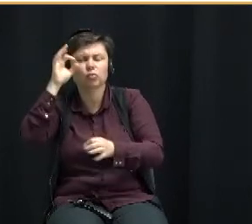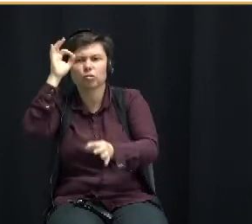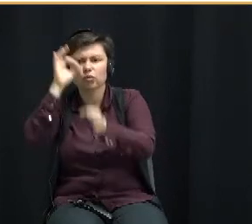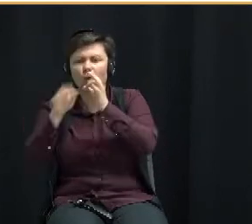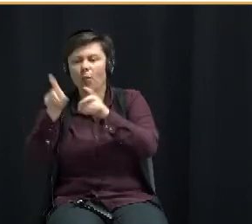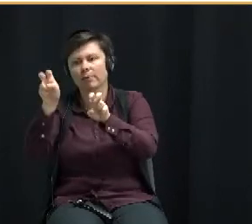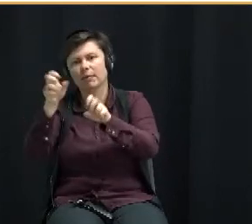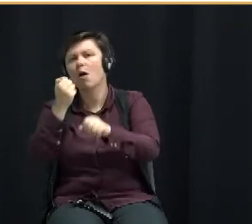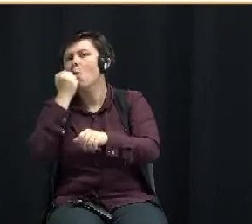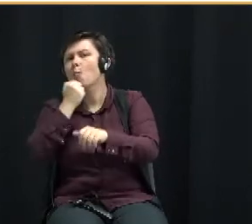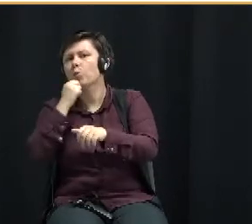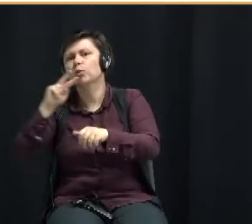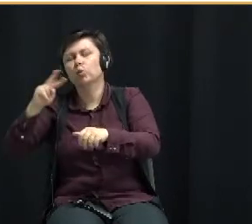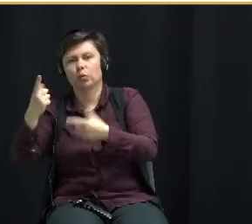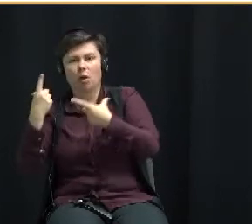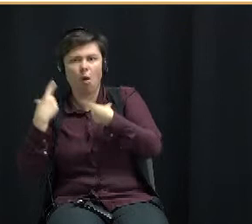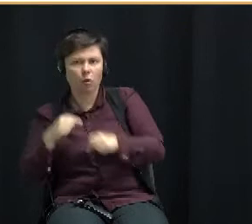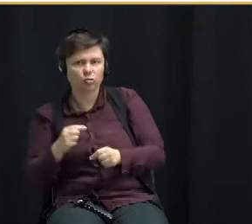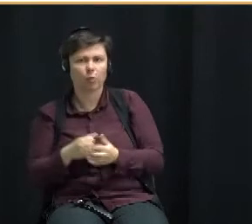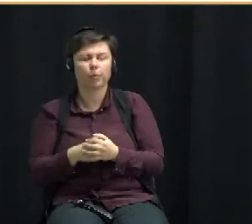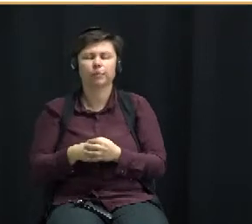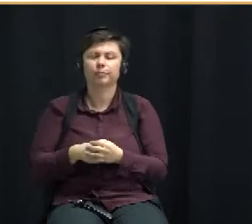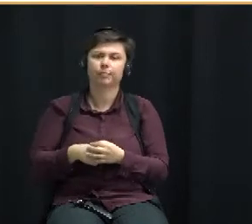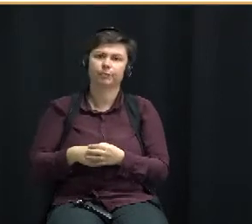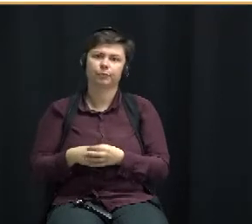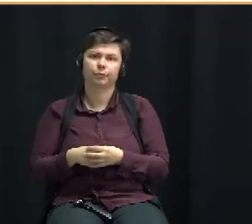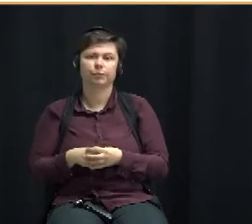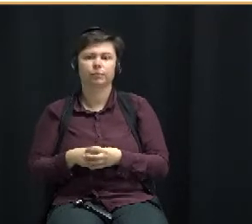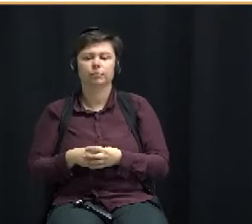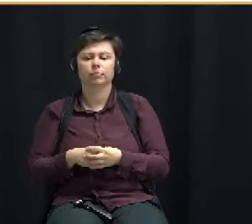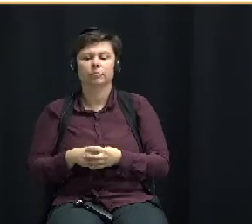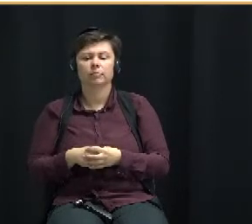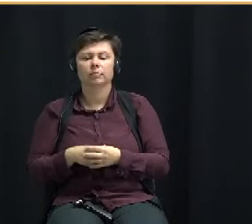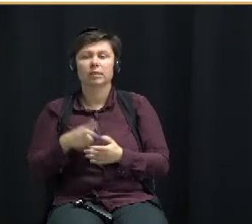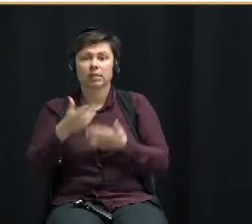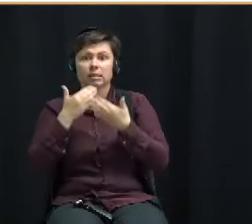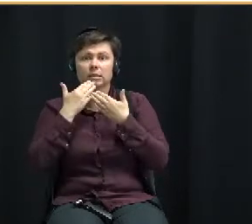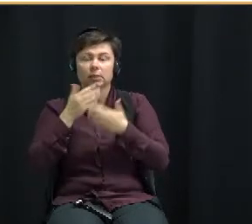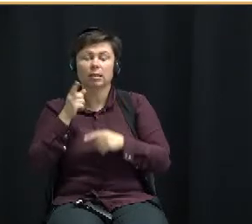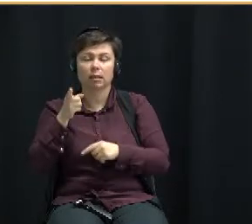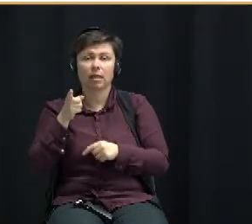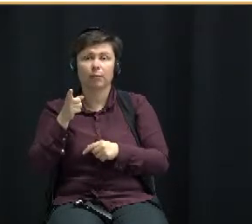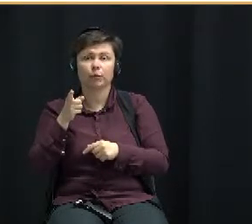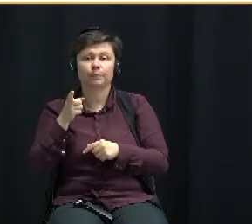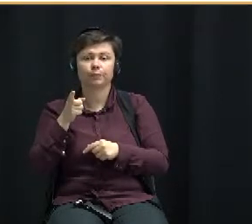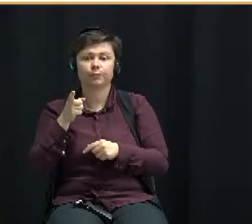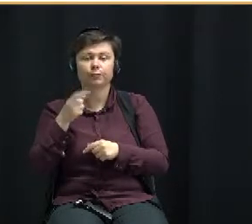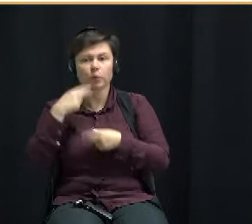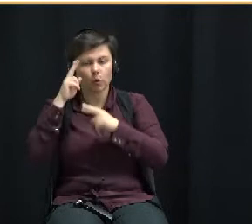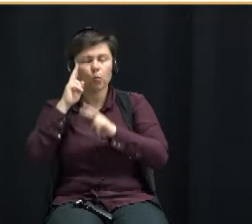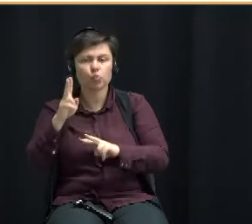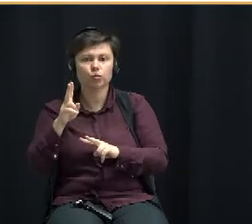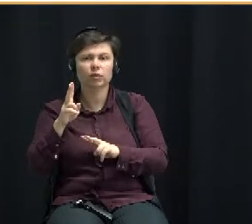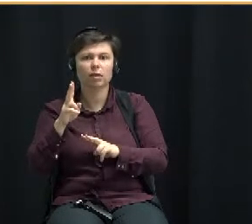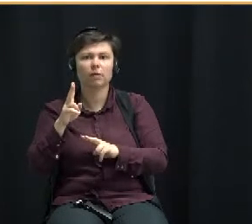co-creation or engagement and involvement in all design processes are very important, but it can also drive innovation.